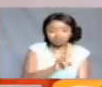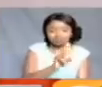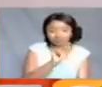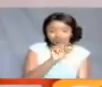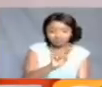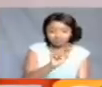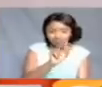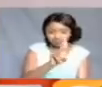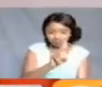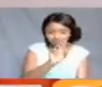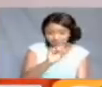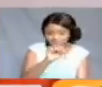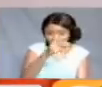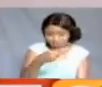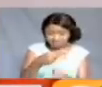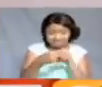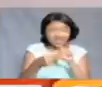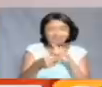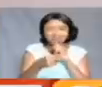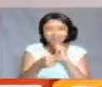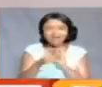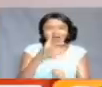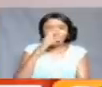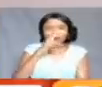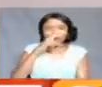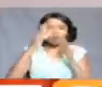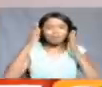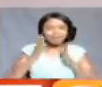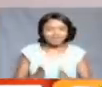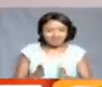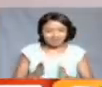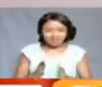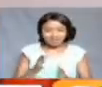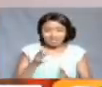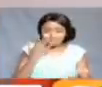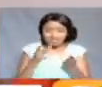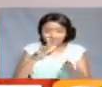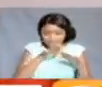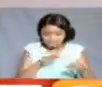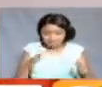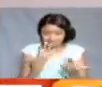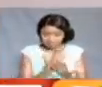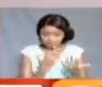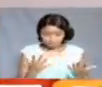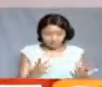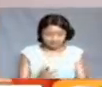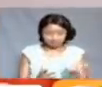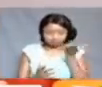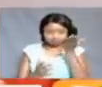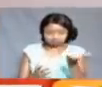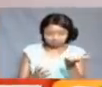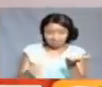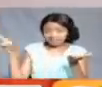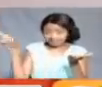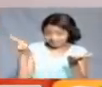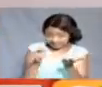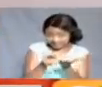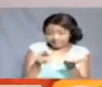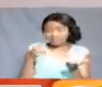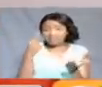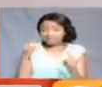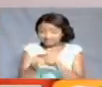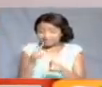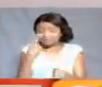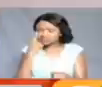that balance between the content that he's putting out and the marketing. So he's actually an influencer who is